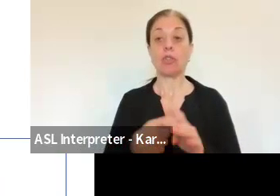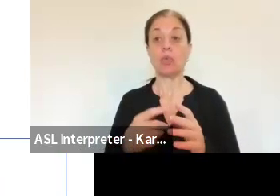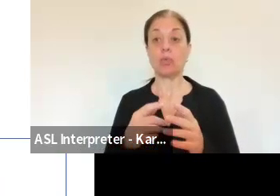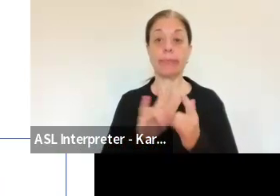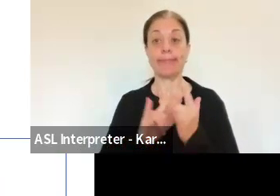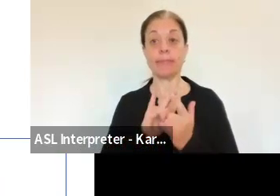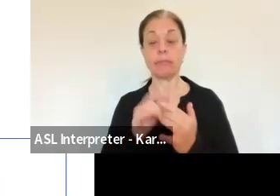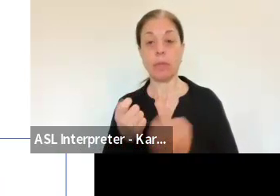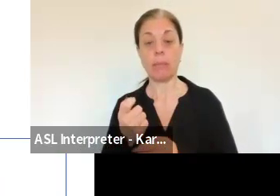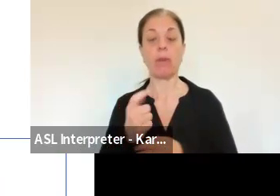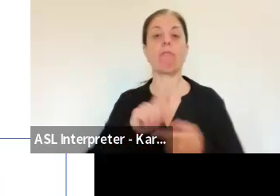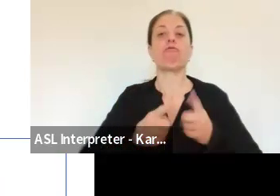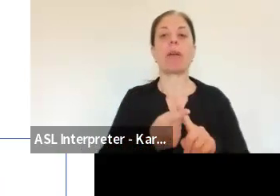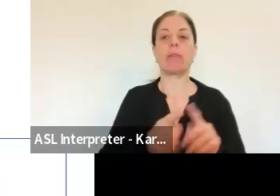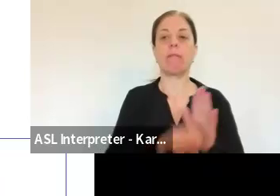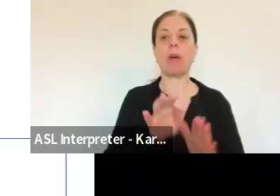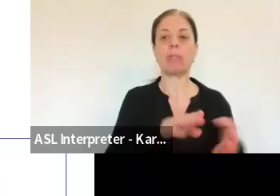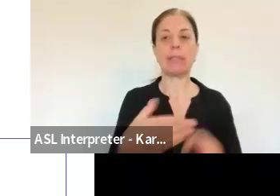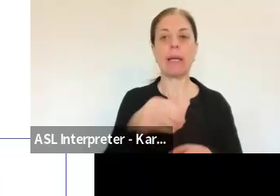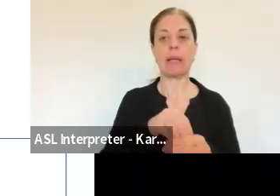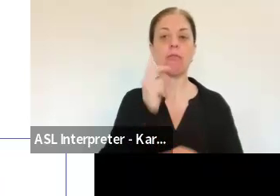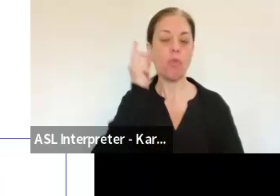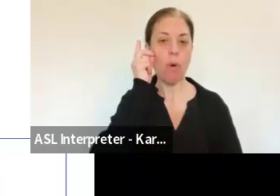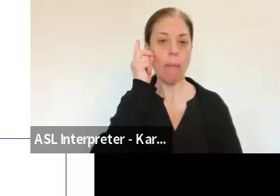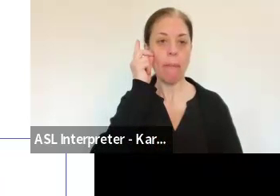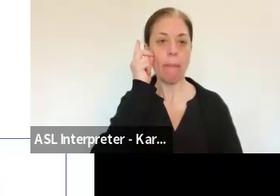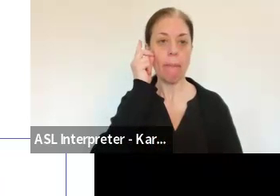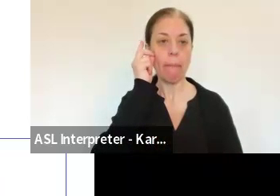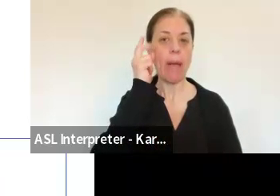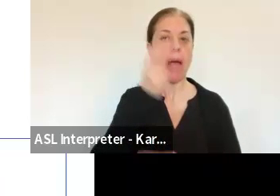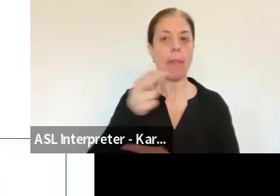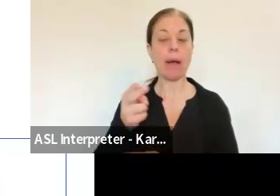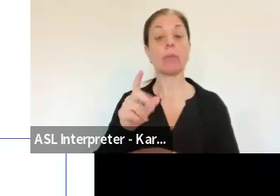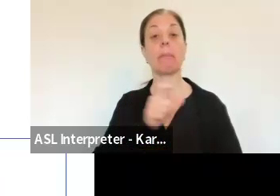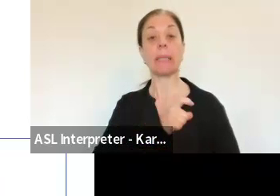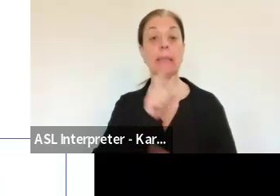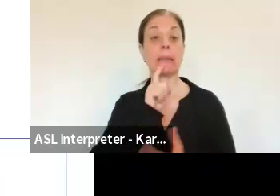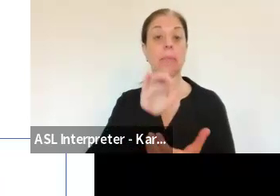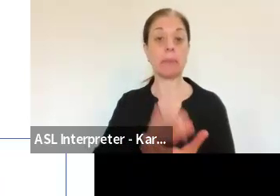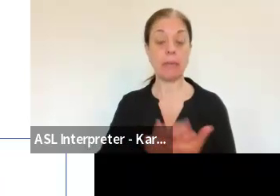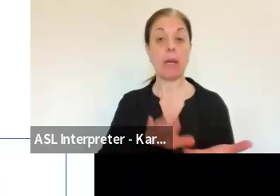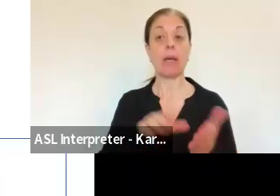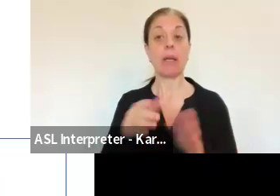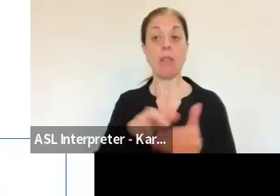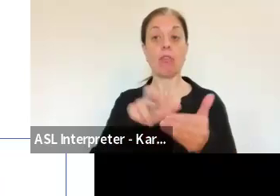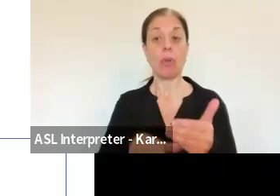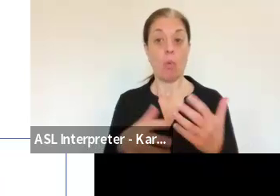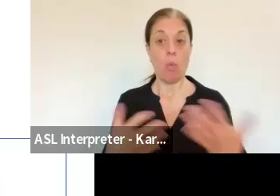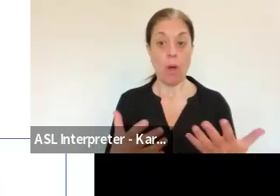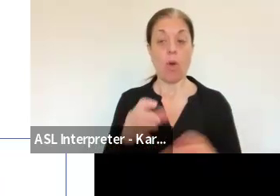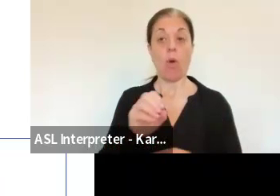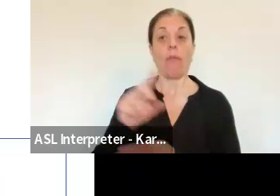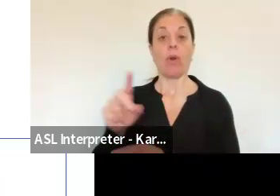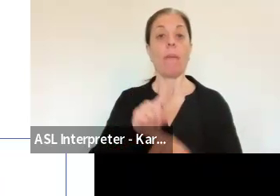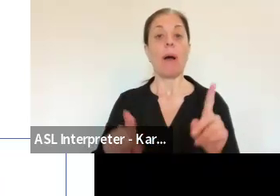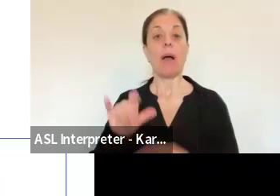a friend is found dead in Greer's dorm, Hemlock House. The police believe the death is the result of an overdose, but